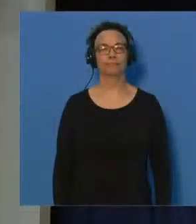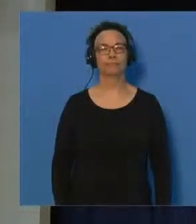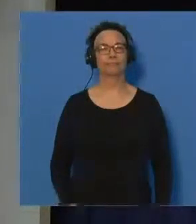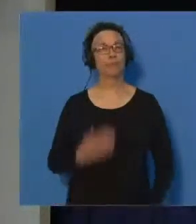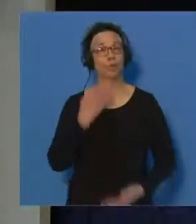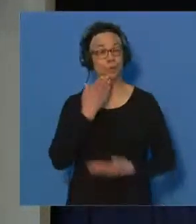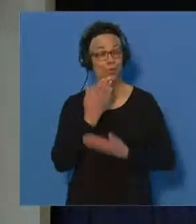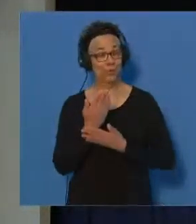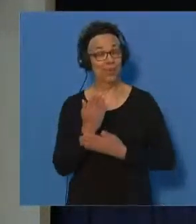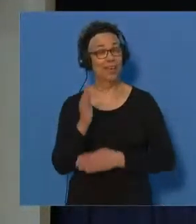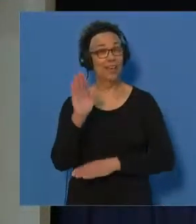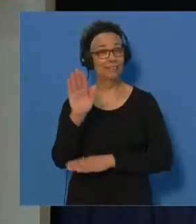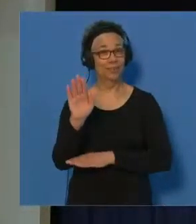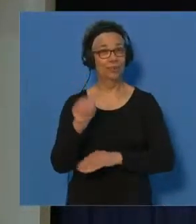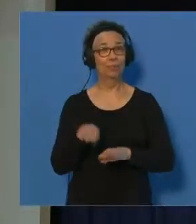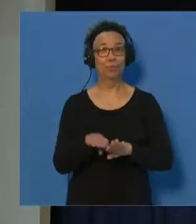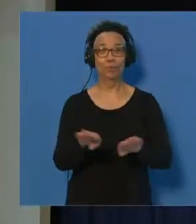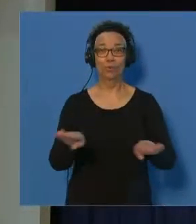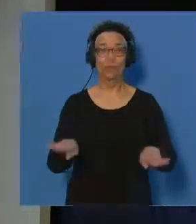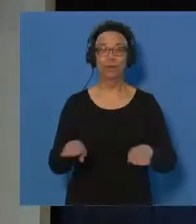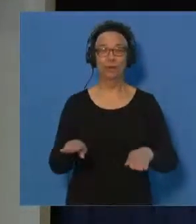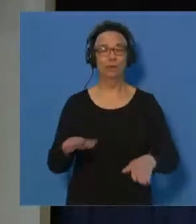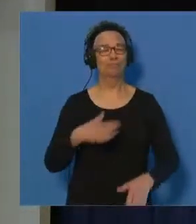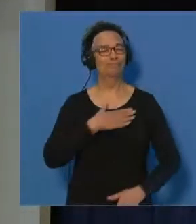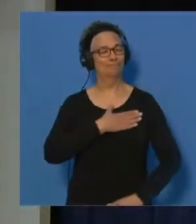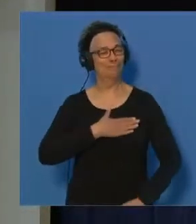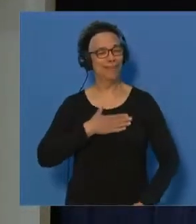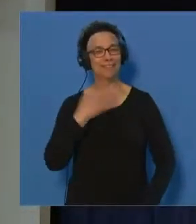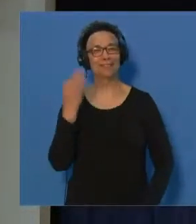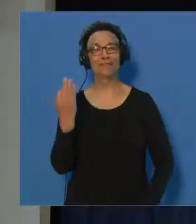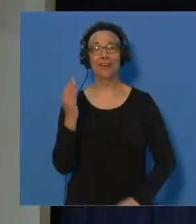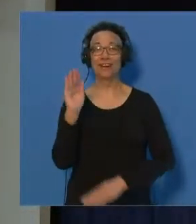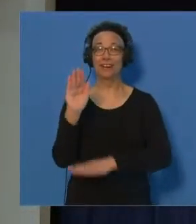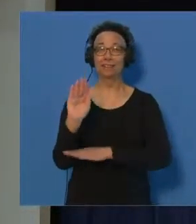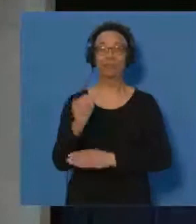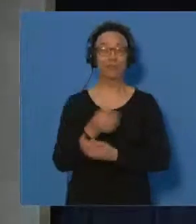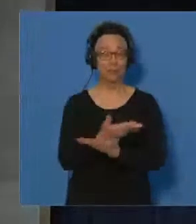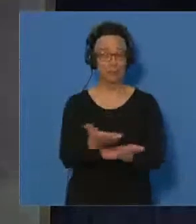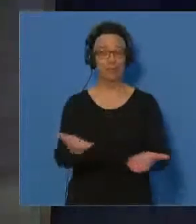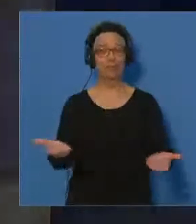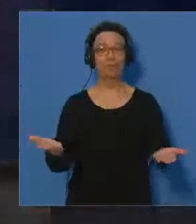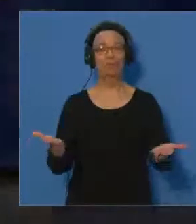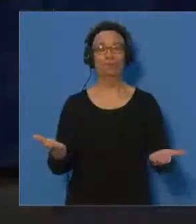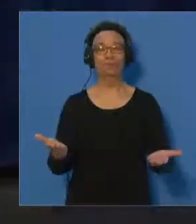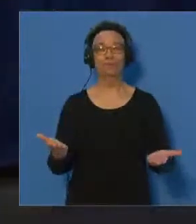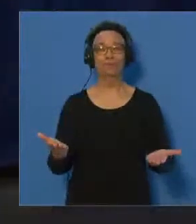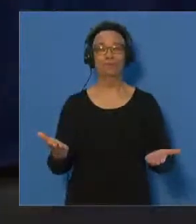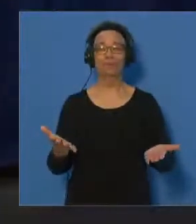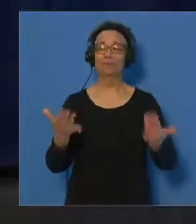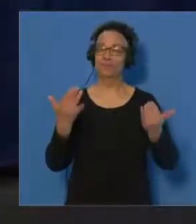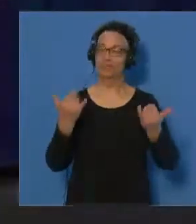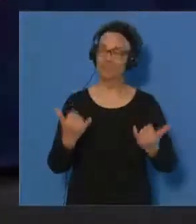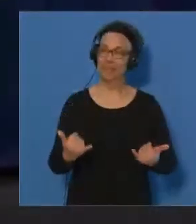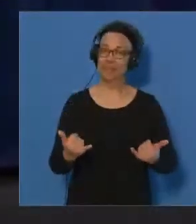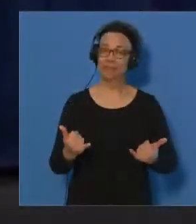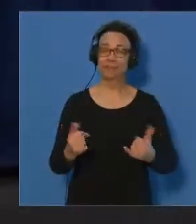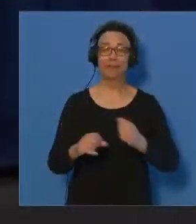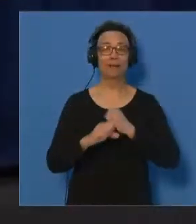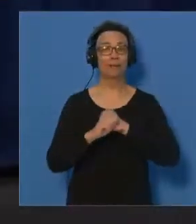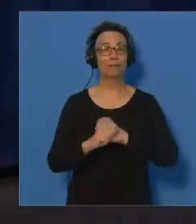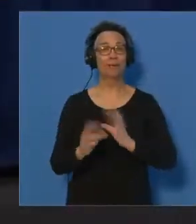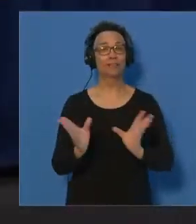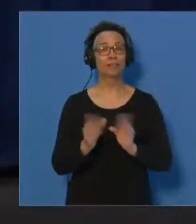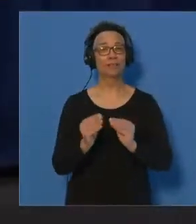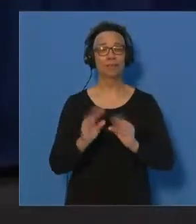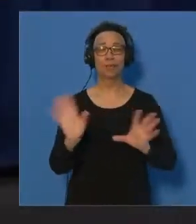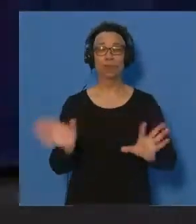Good afternoon, and a pleasant Friday afternoon to all of you. Today at our press conference, I am joined by